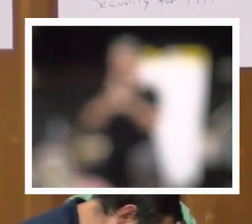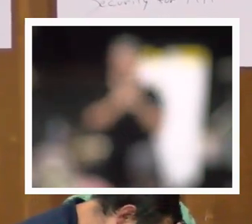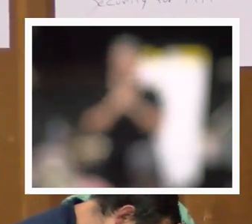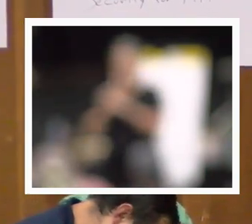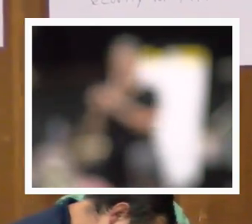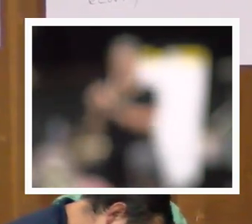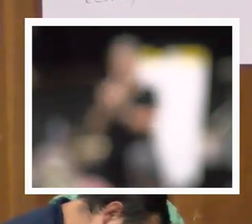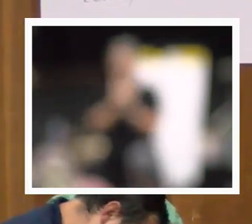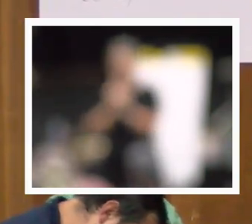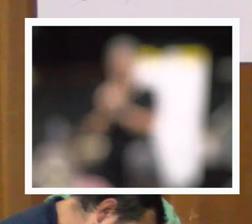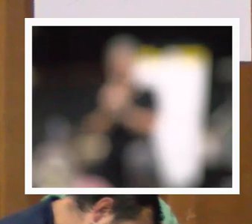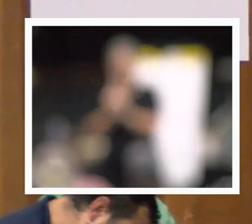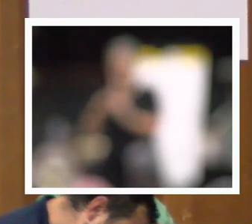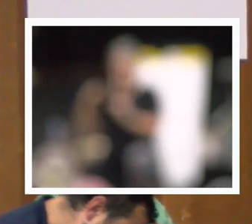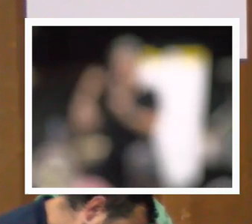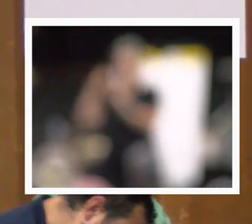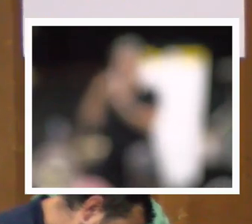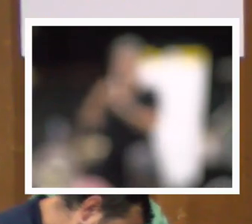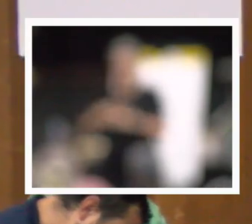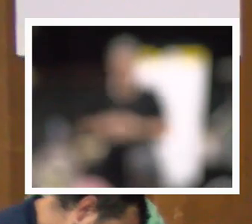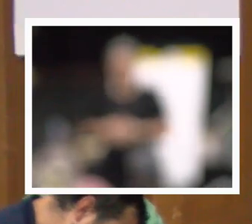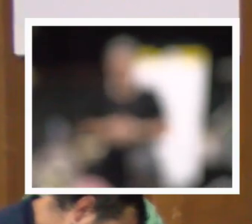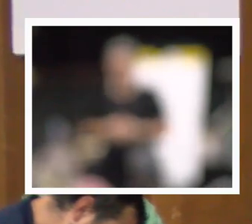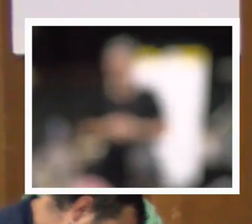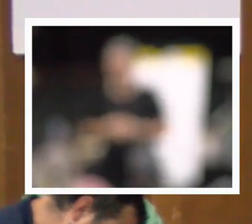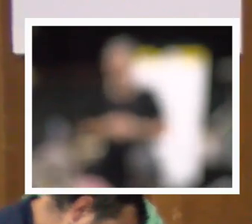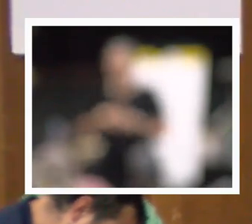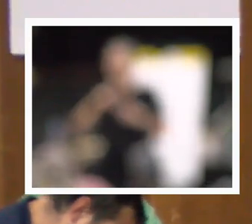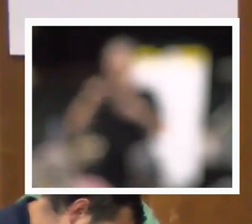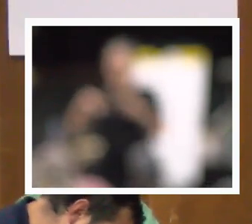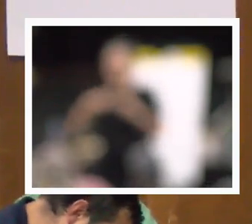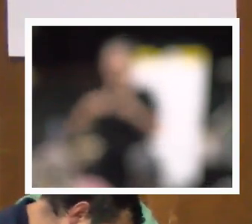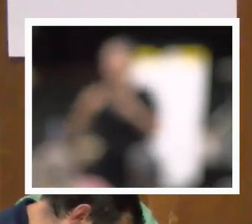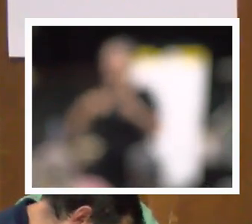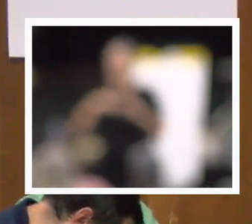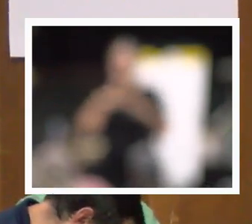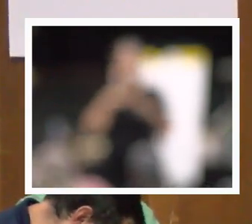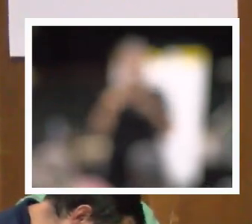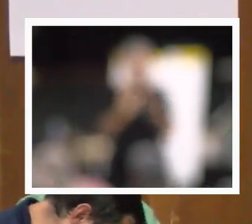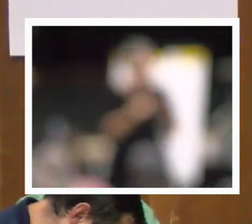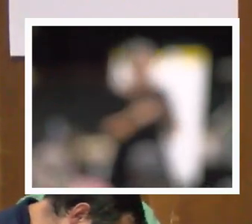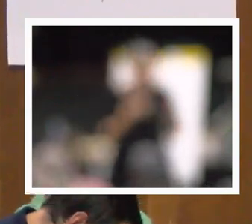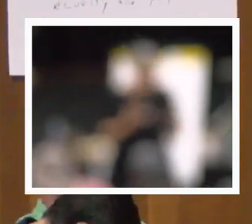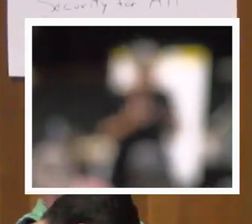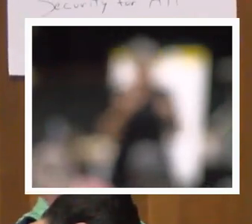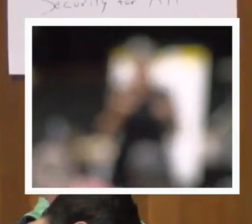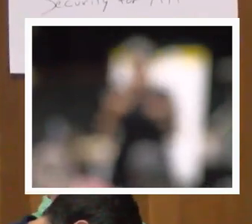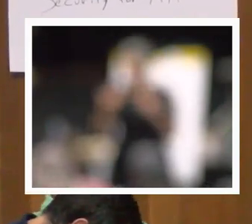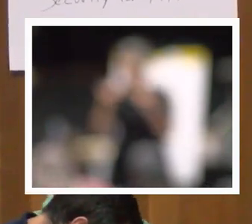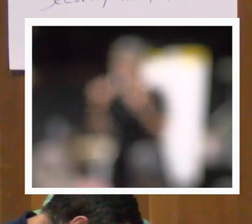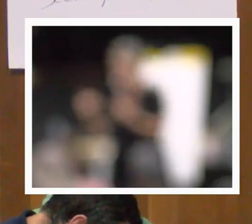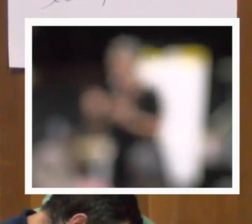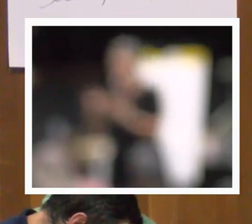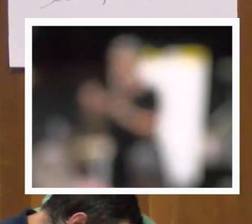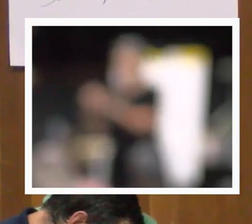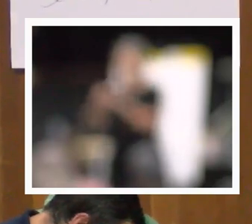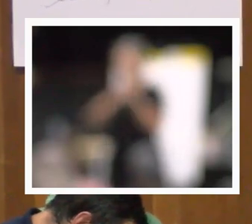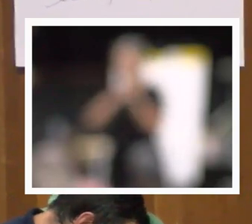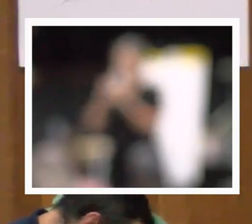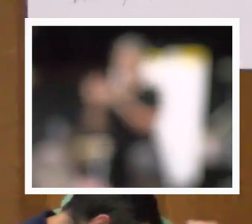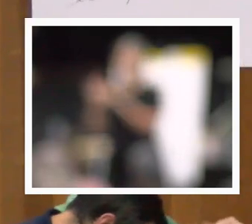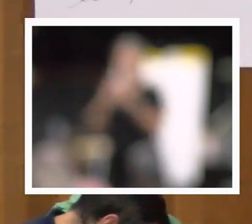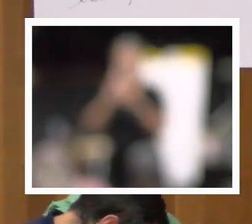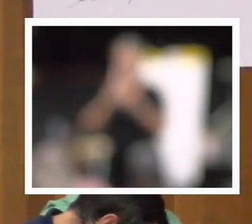collective spear point of activity. When we get beyond faction, we line up for the common good, and